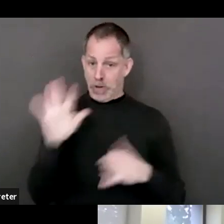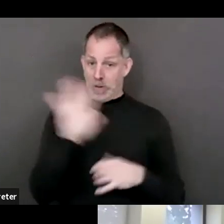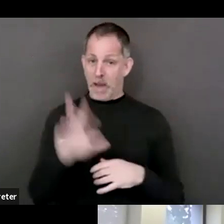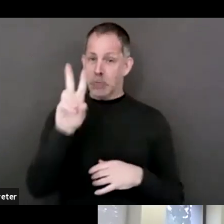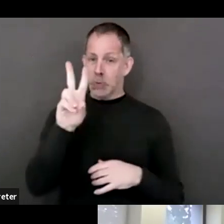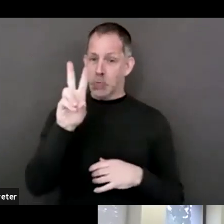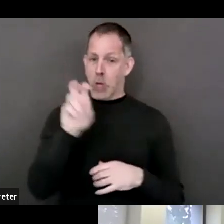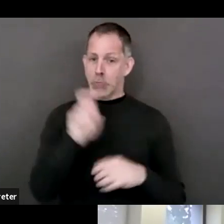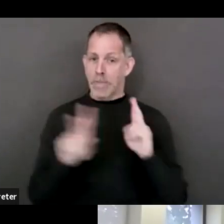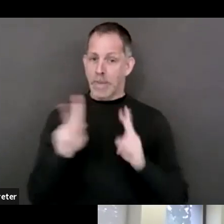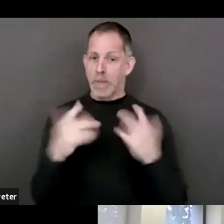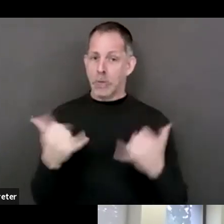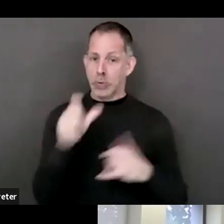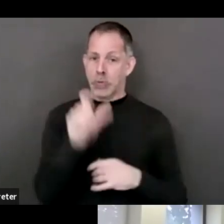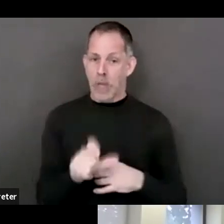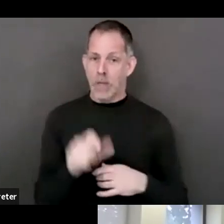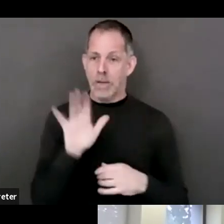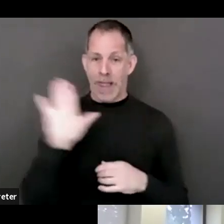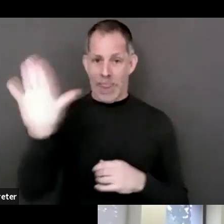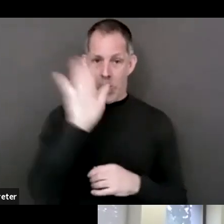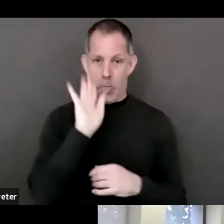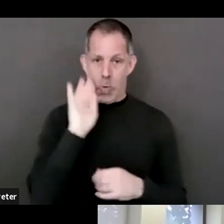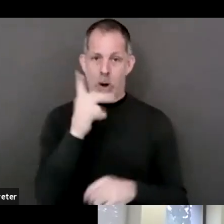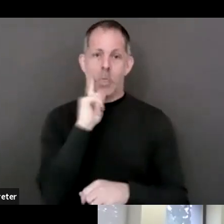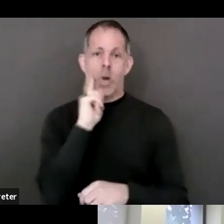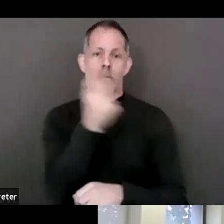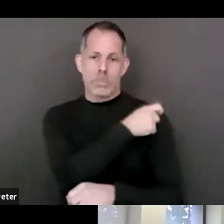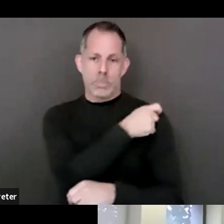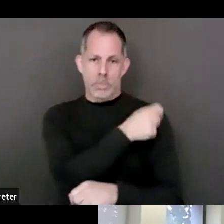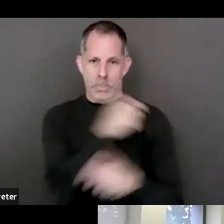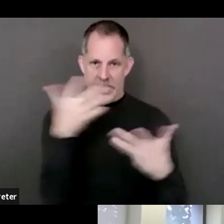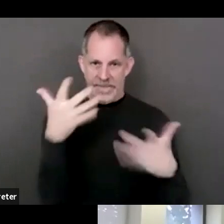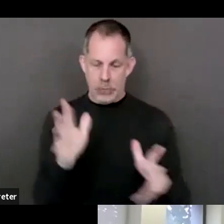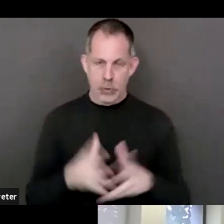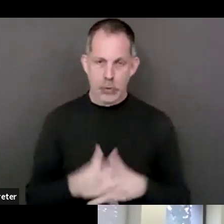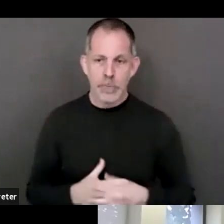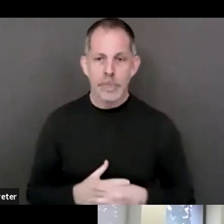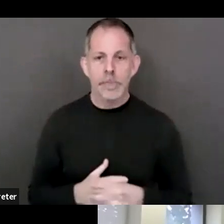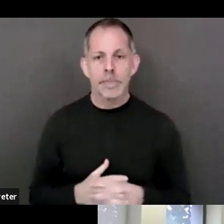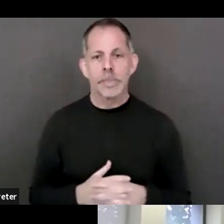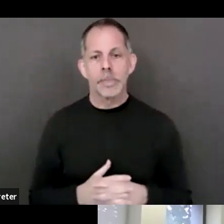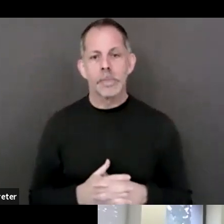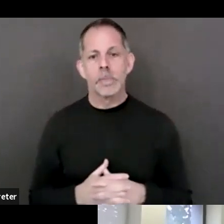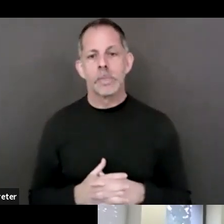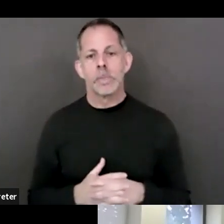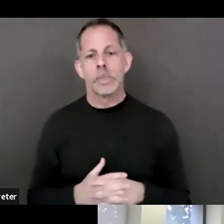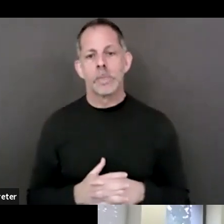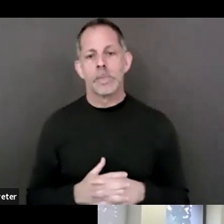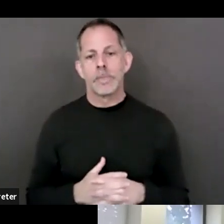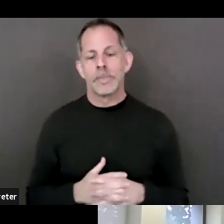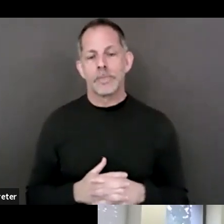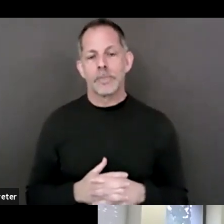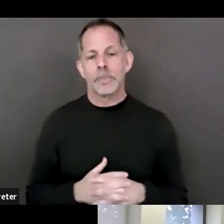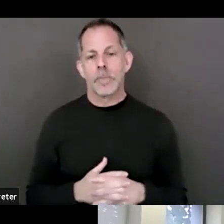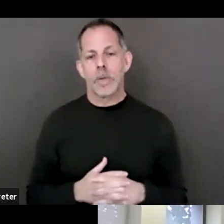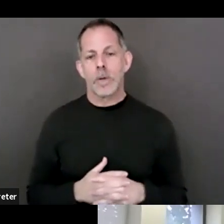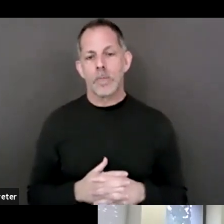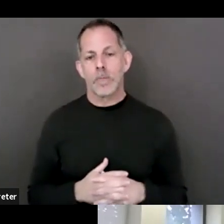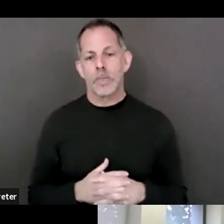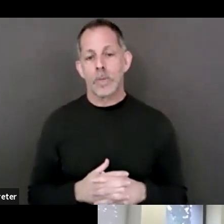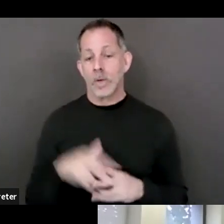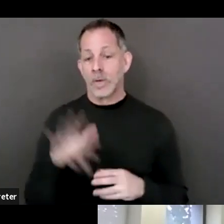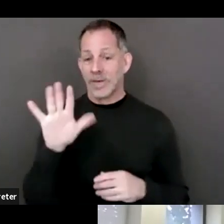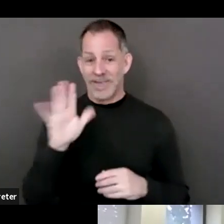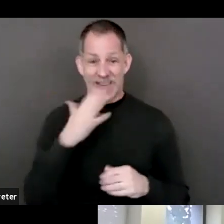that have been vaccinated. And that number actually is a lot more astounding if you think about the logistics of what